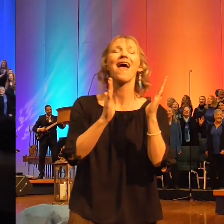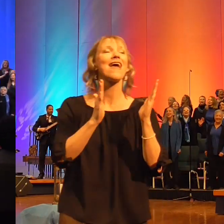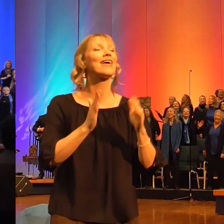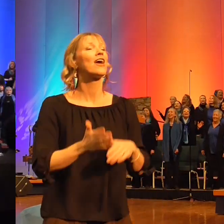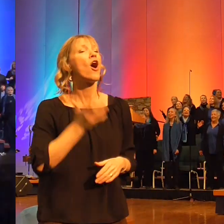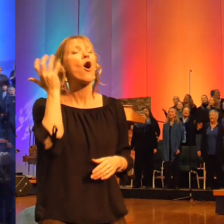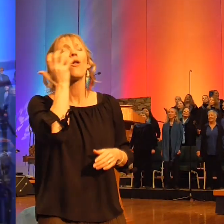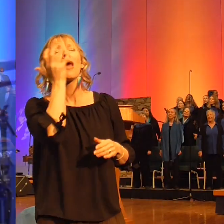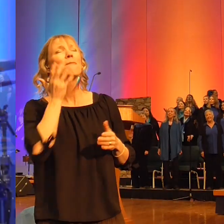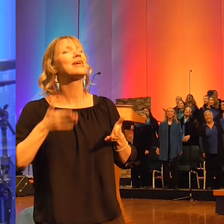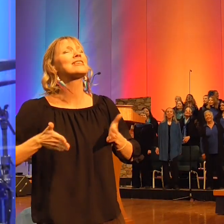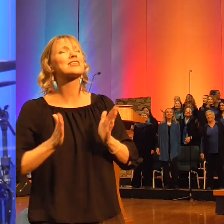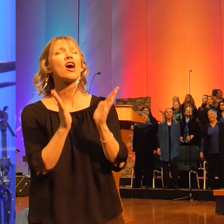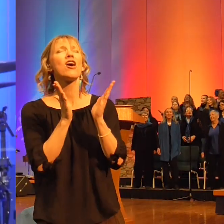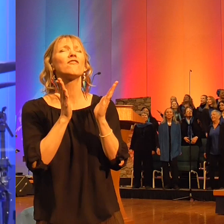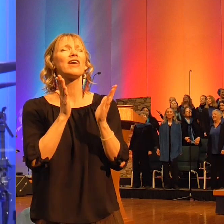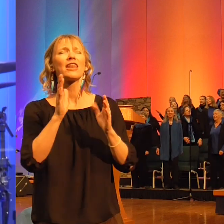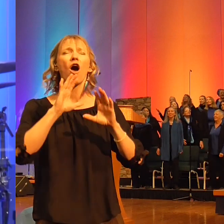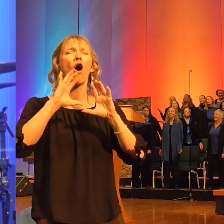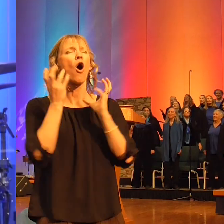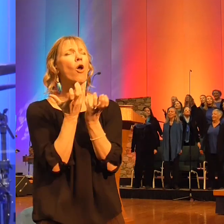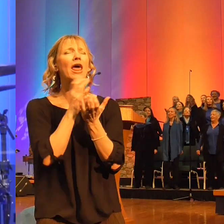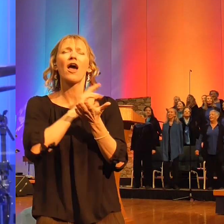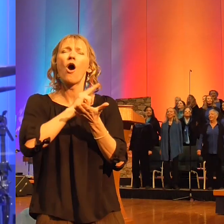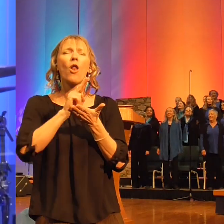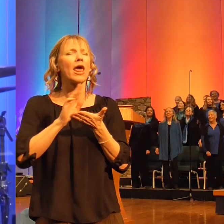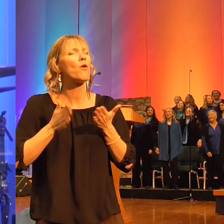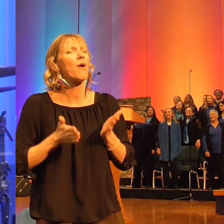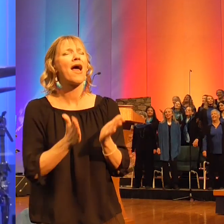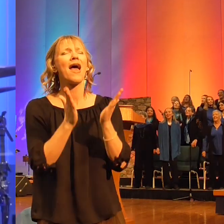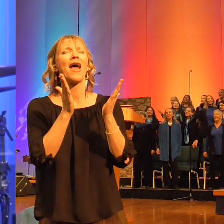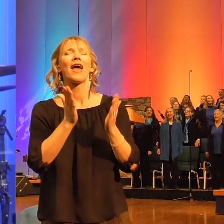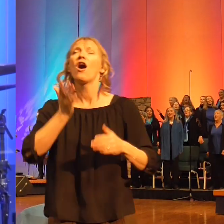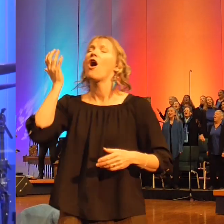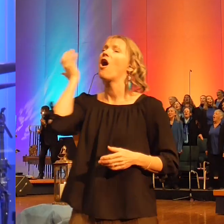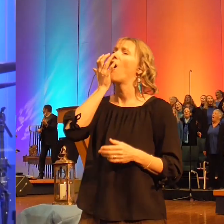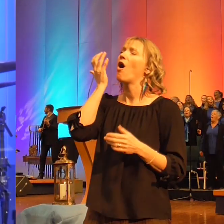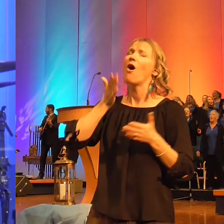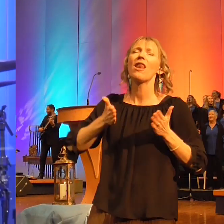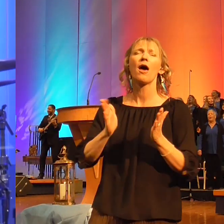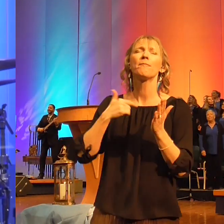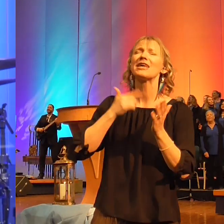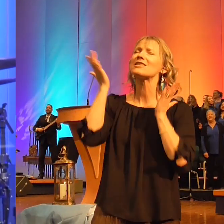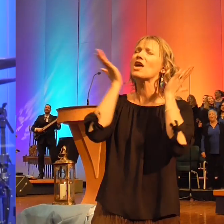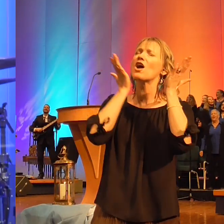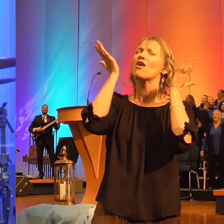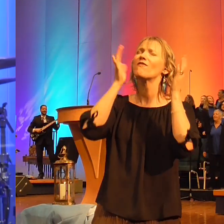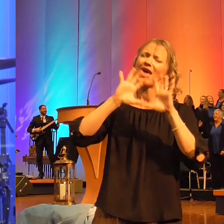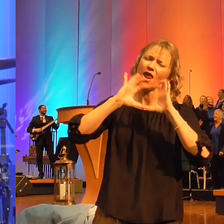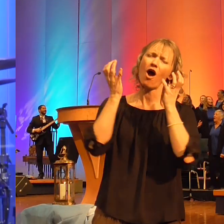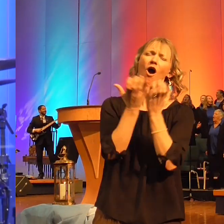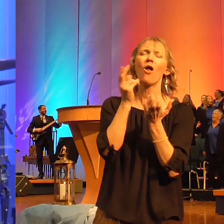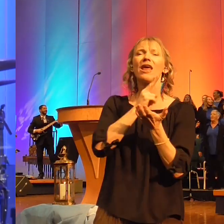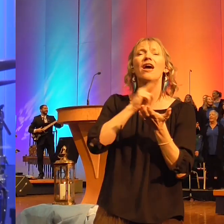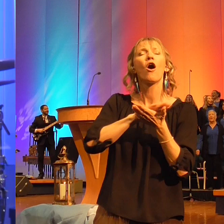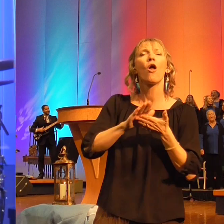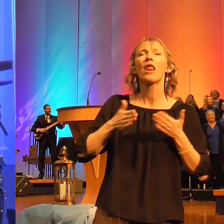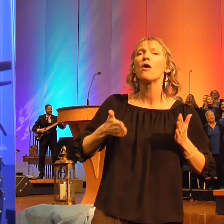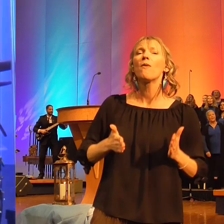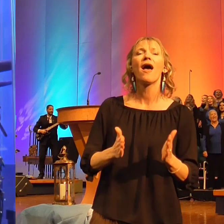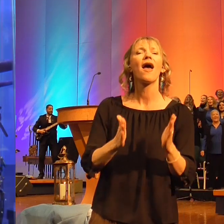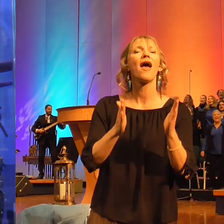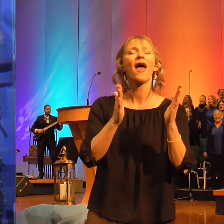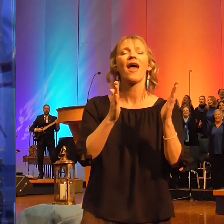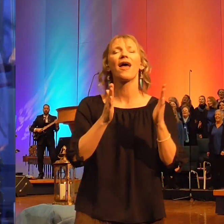way. Oh, let me serve in a holy, holy way. Oh, let me serve in a holy,